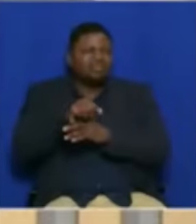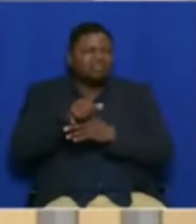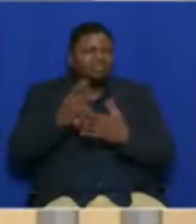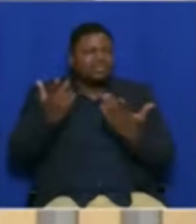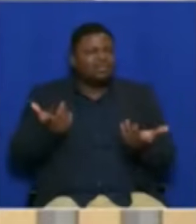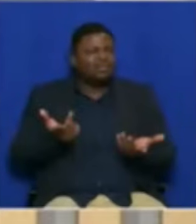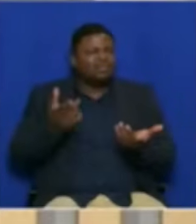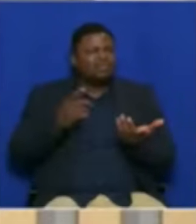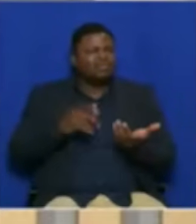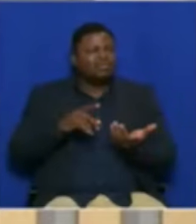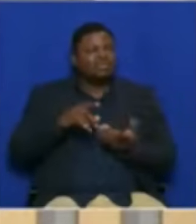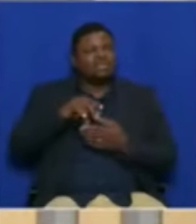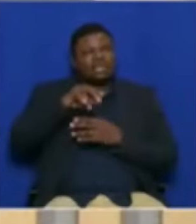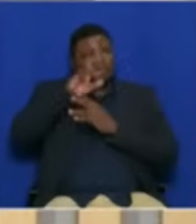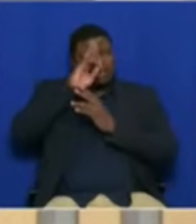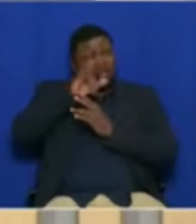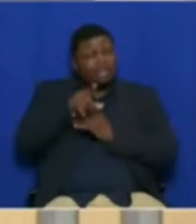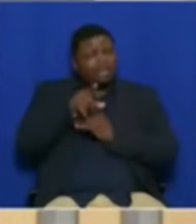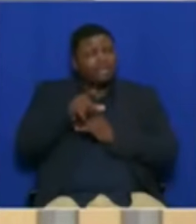the